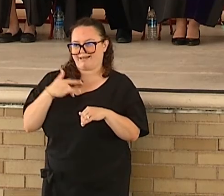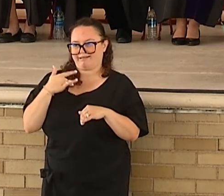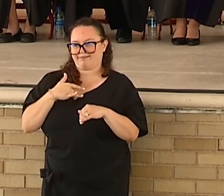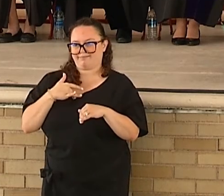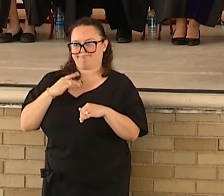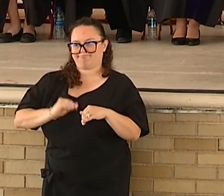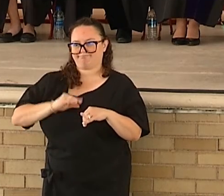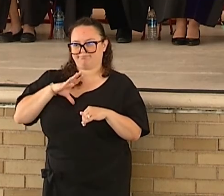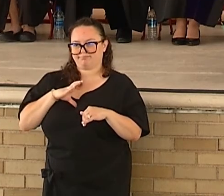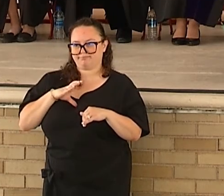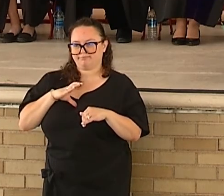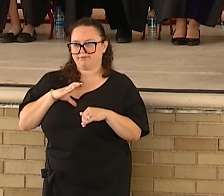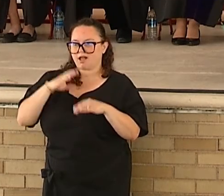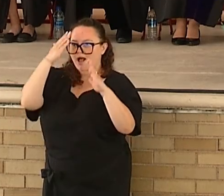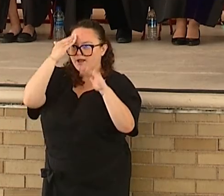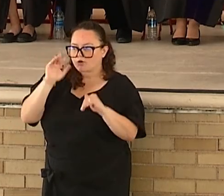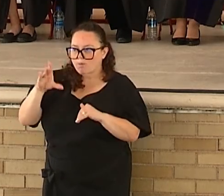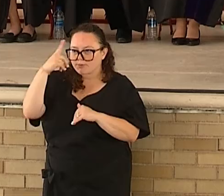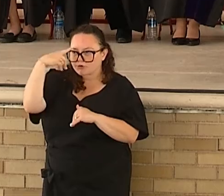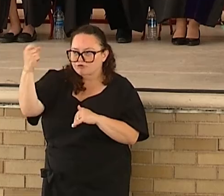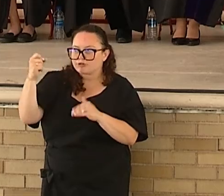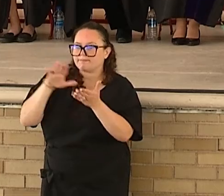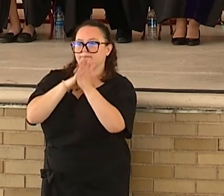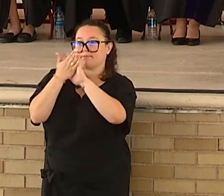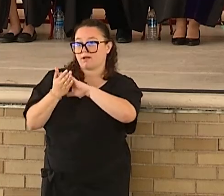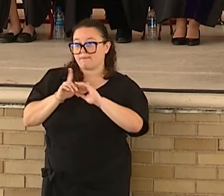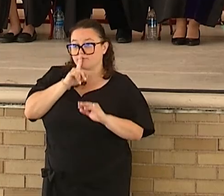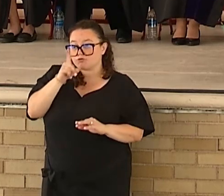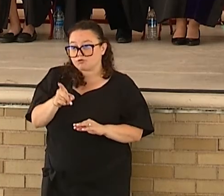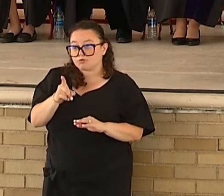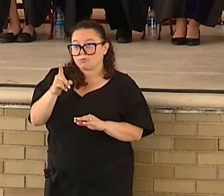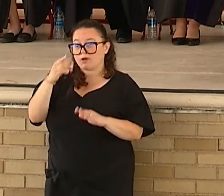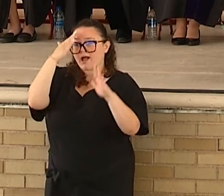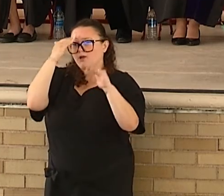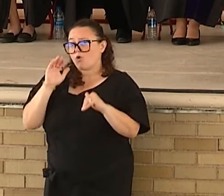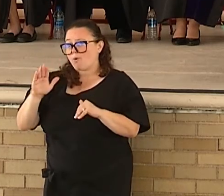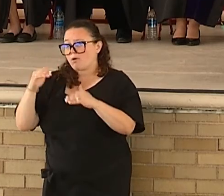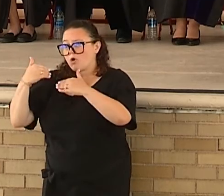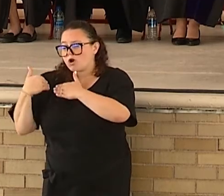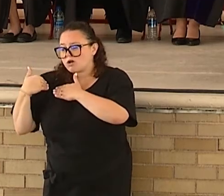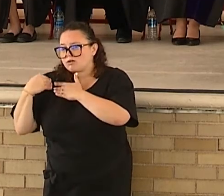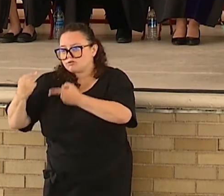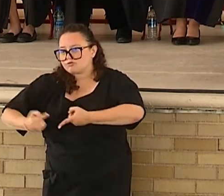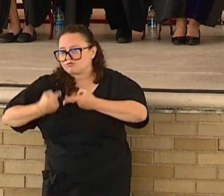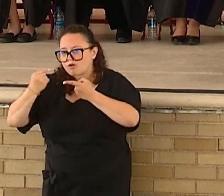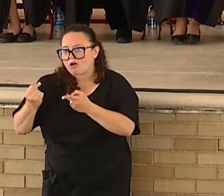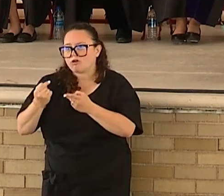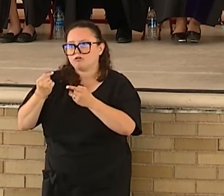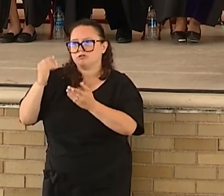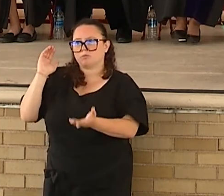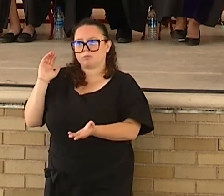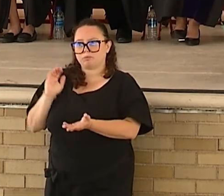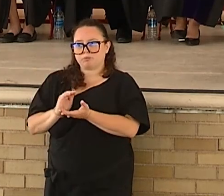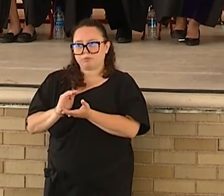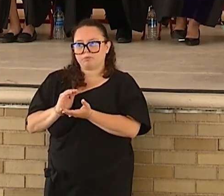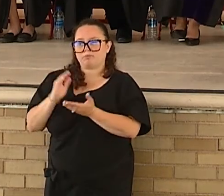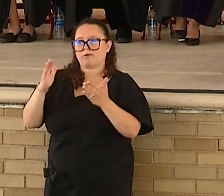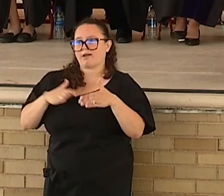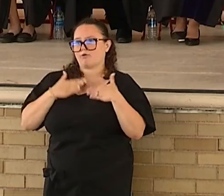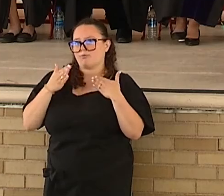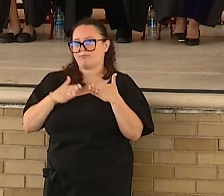hope all of your best dreams come true. I hope your burdens are light. I hope your journeys are joyous and